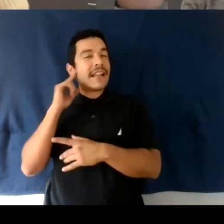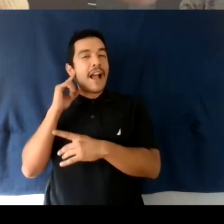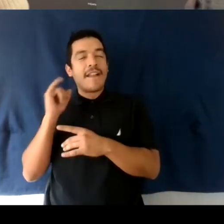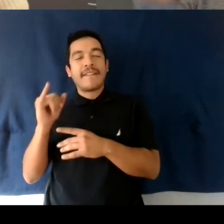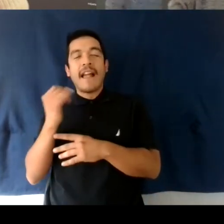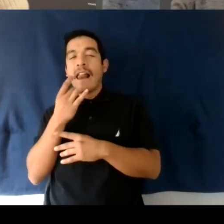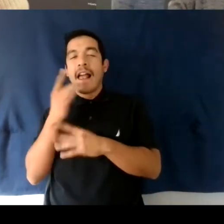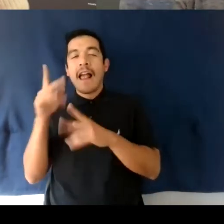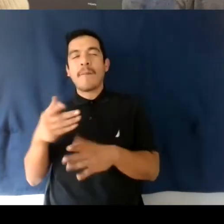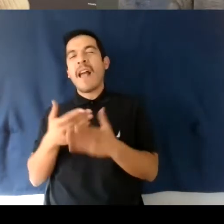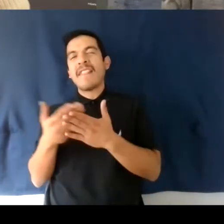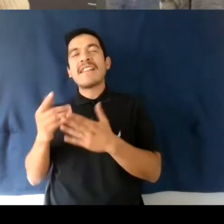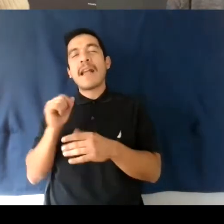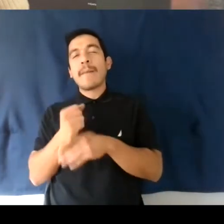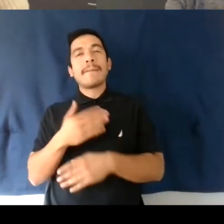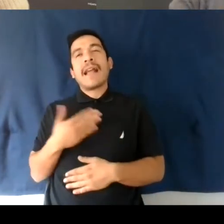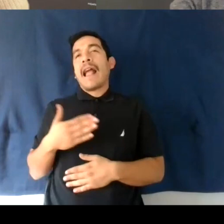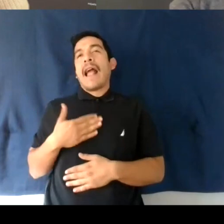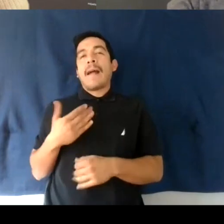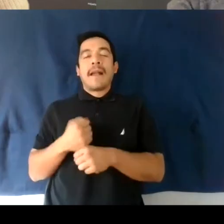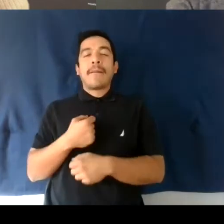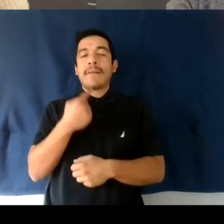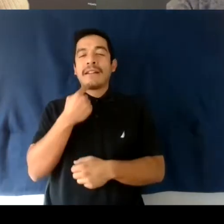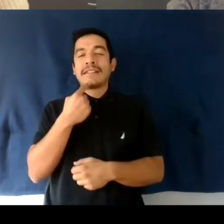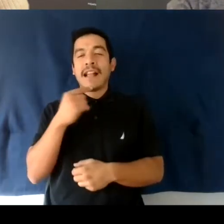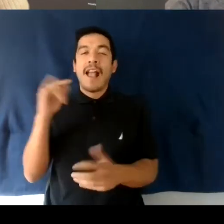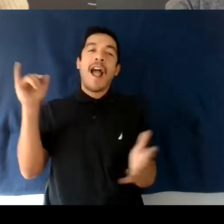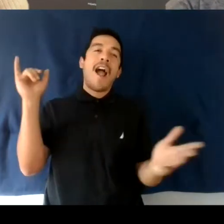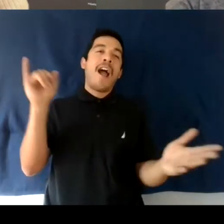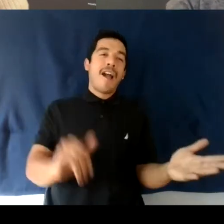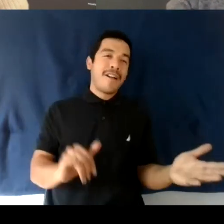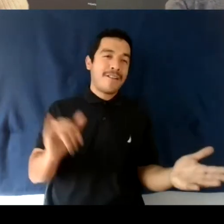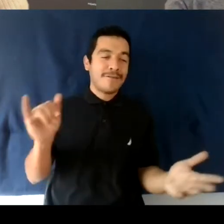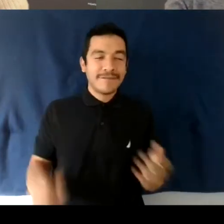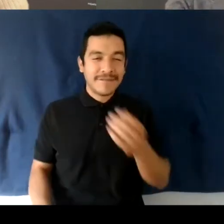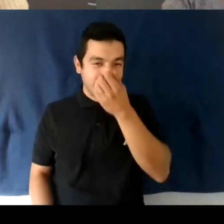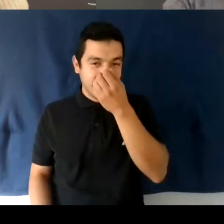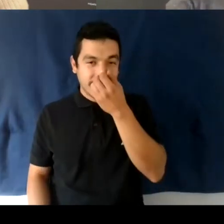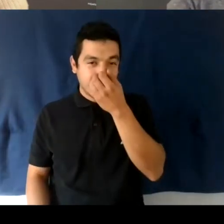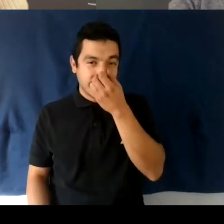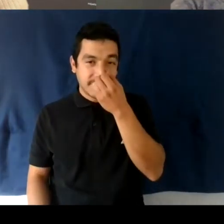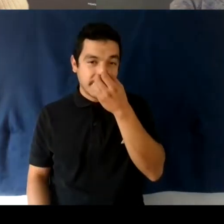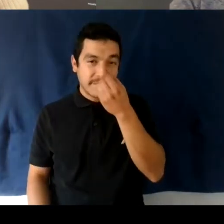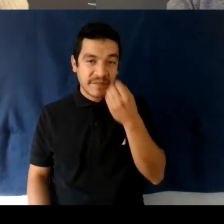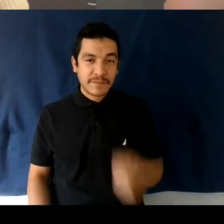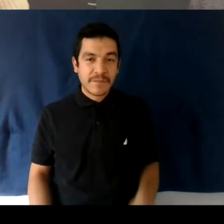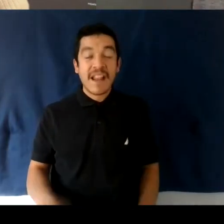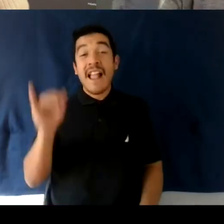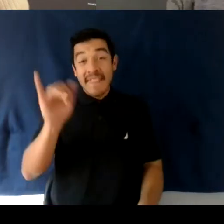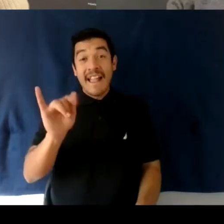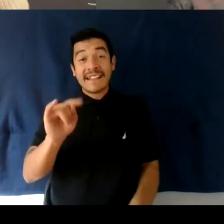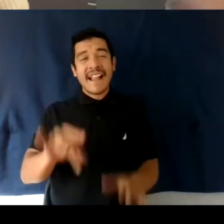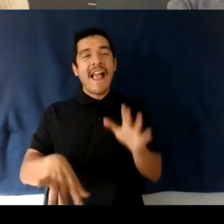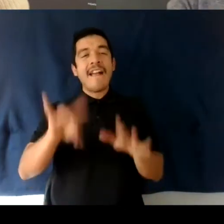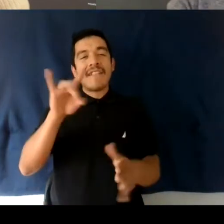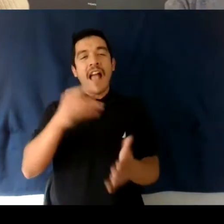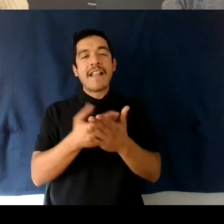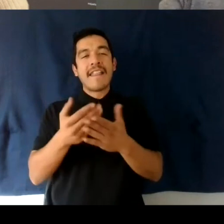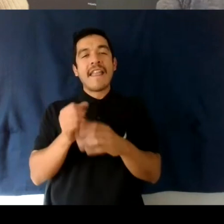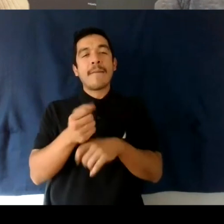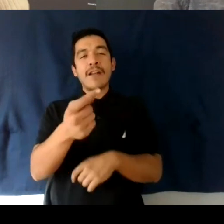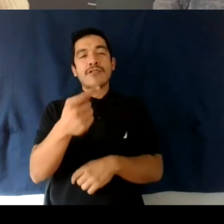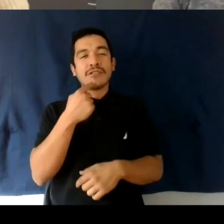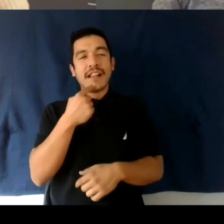me joy and just make me say, oh. And I think that's it. It's like finding those things that make you